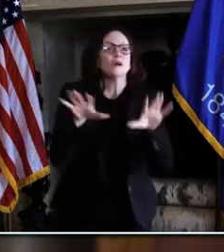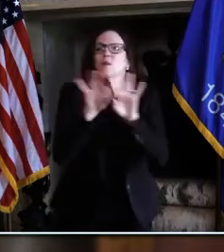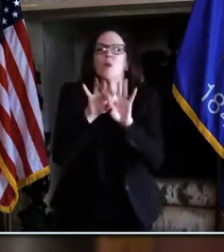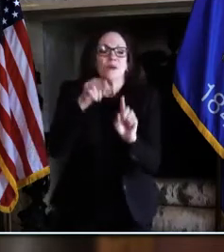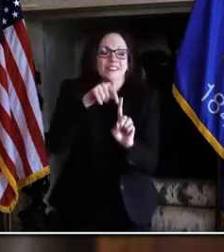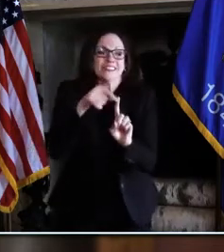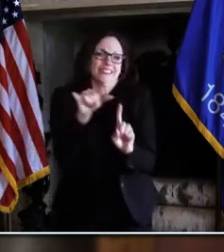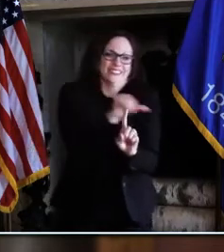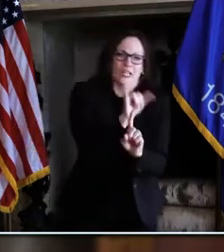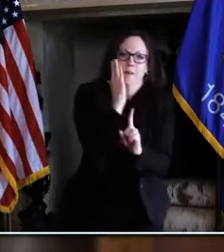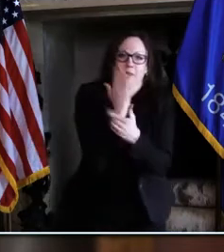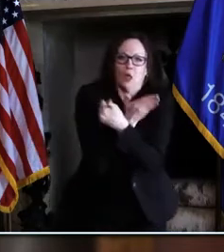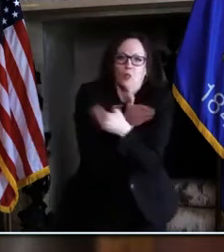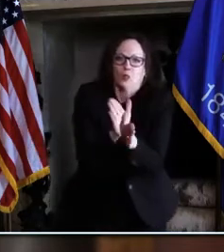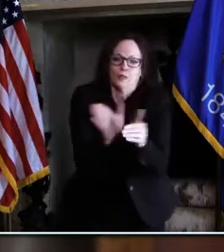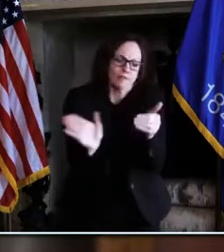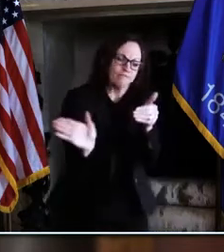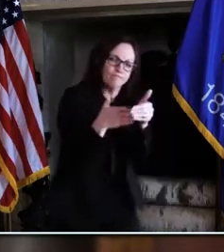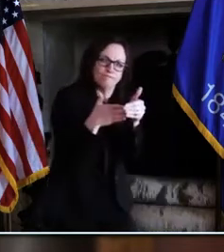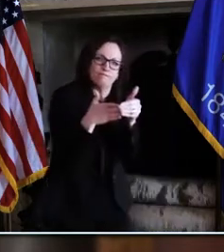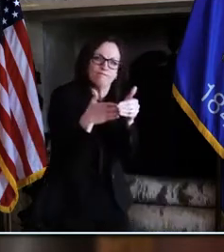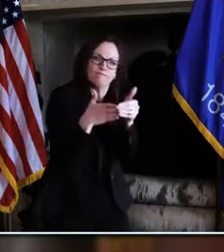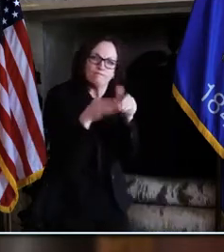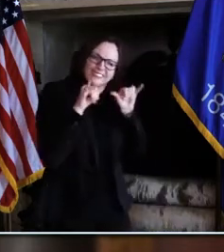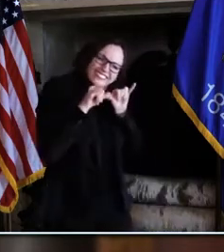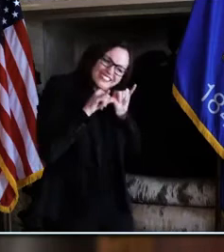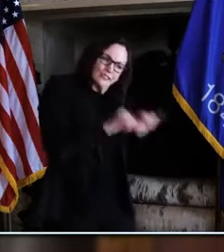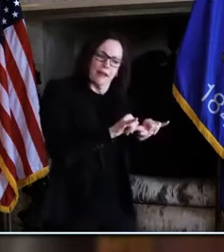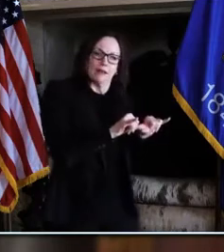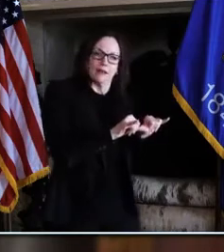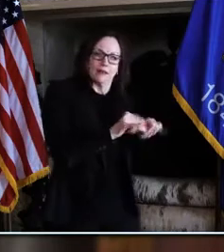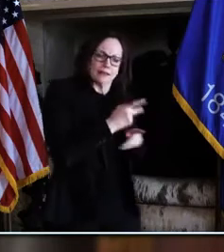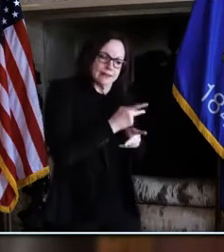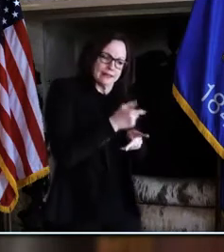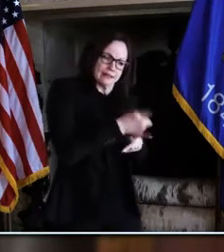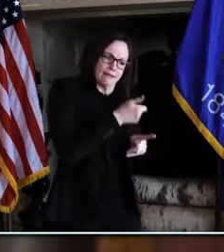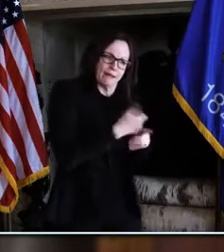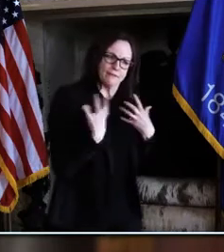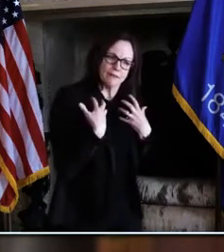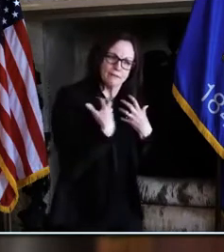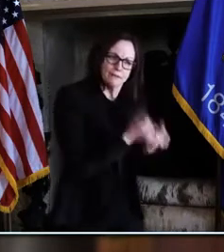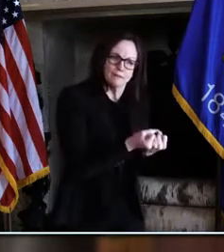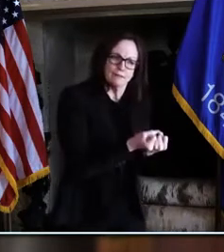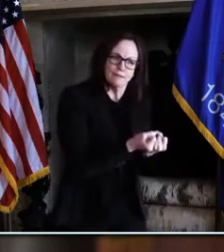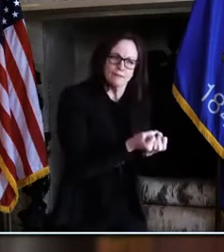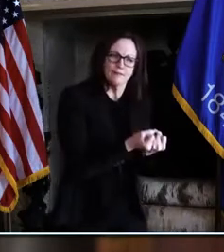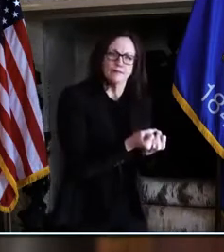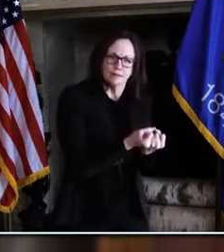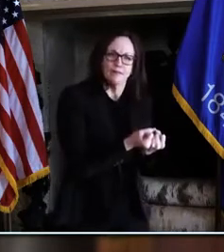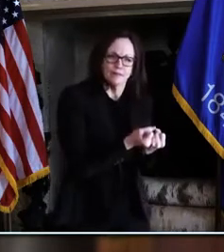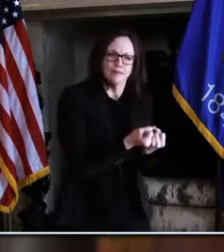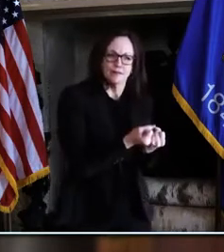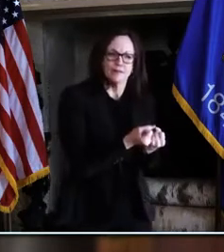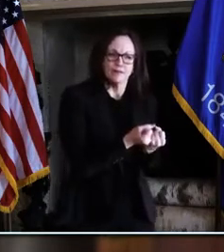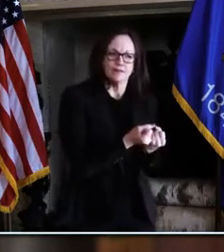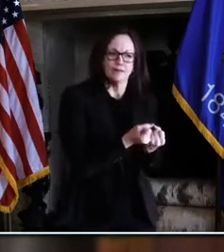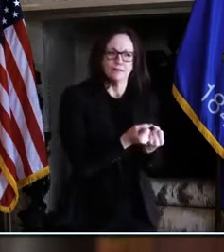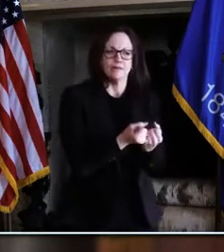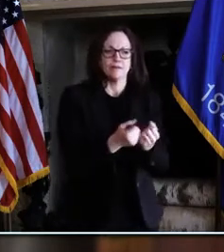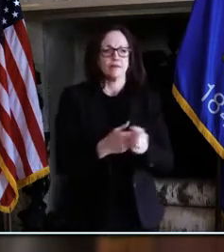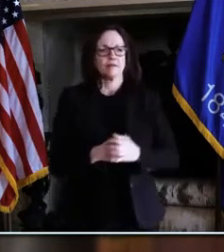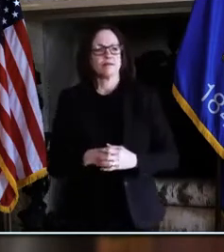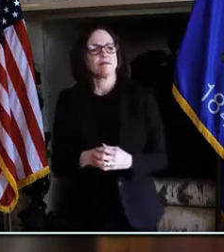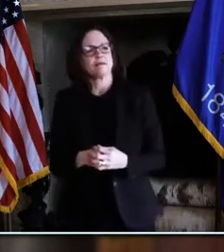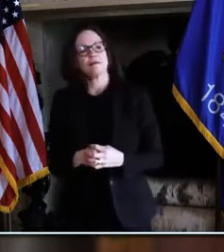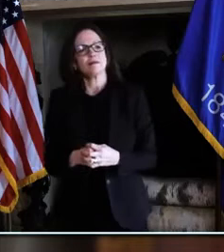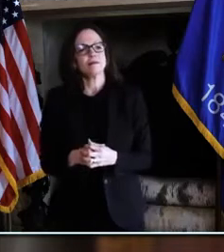to others. To help us do this critical work, we have redeployed 60 public health professionals to aid our local